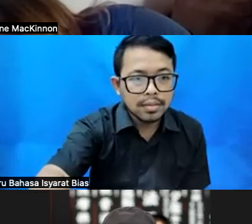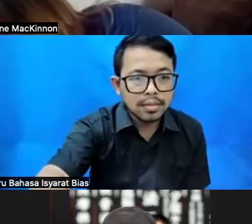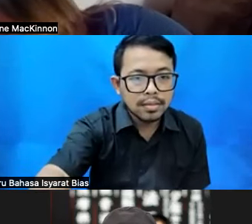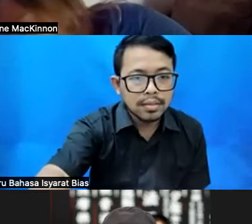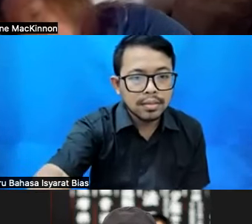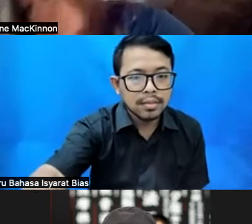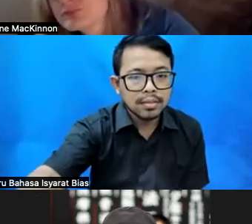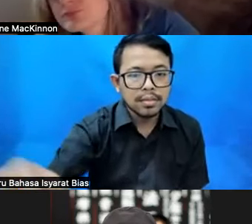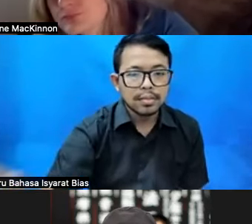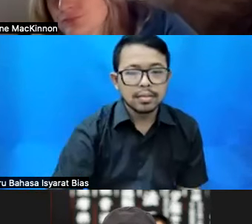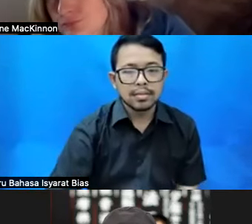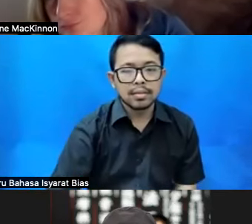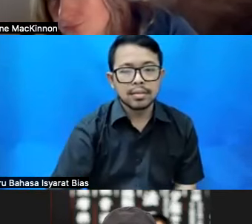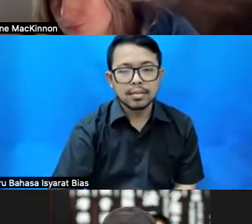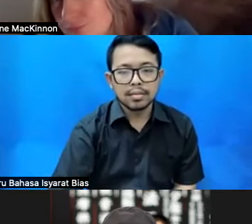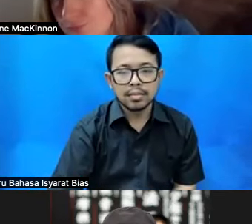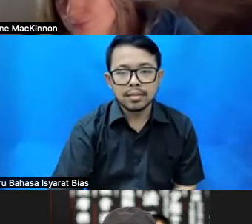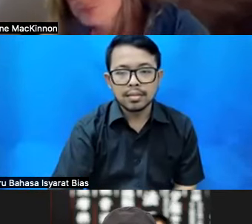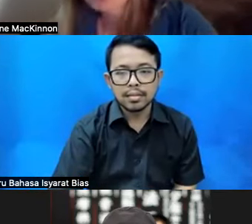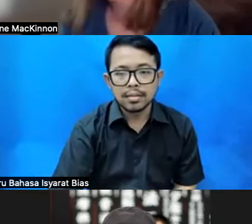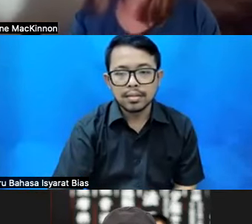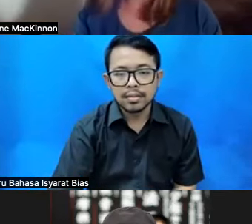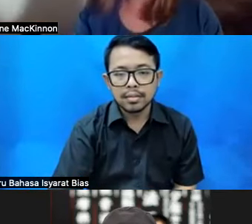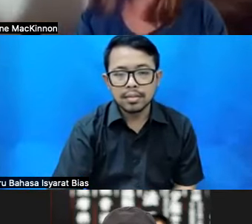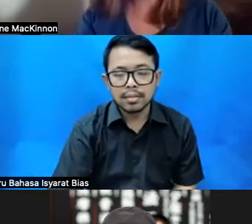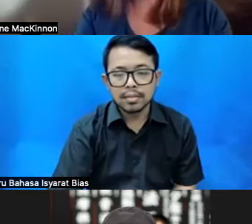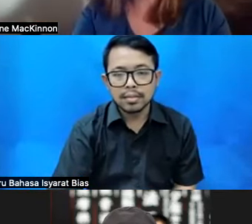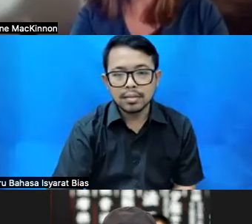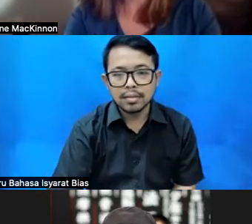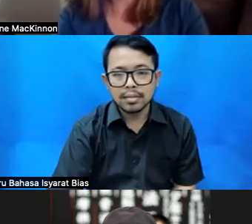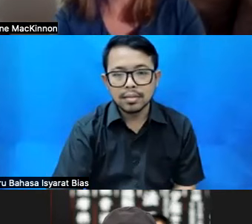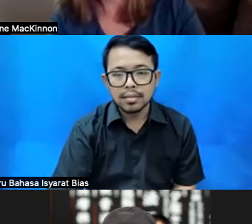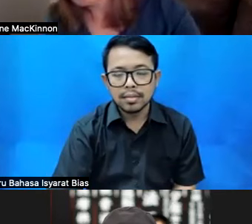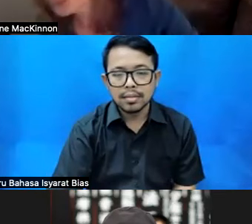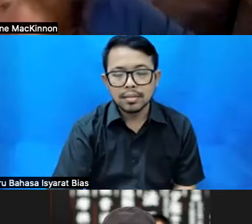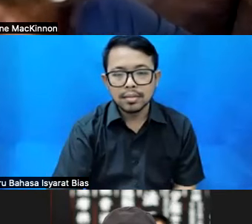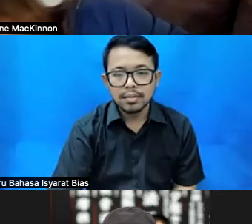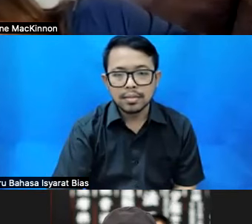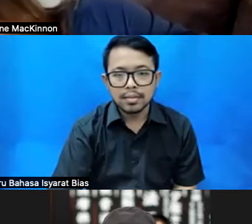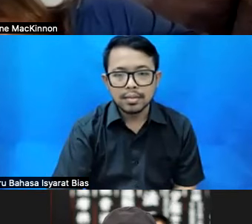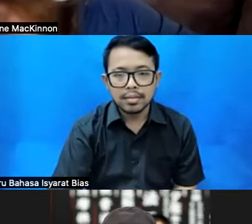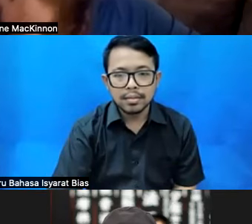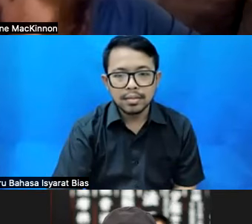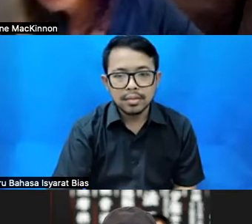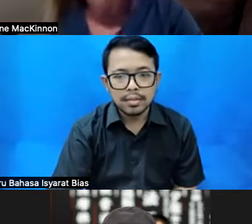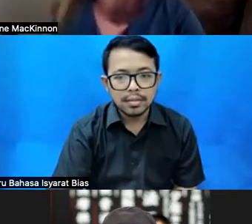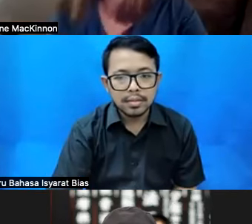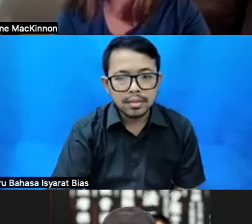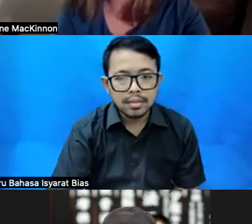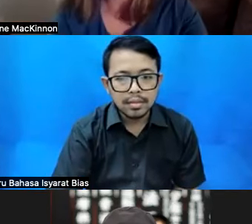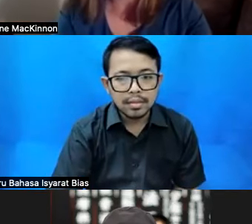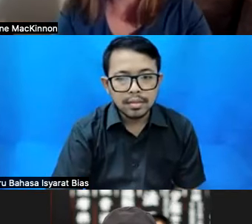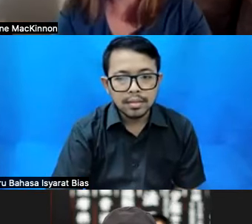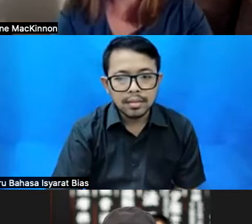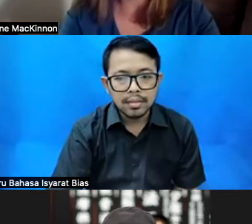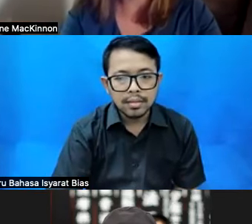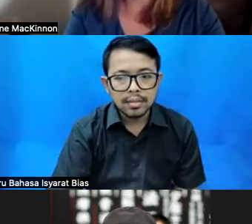So everyone's in place, yeah? Yes, go ahead. Maicha or Husna?